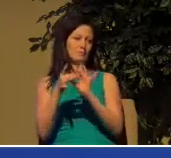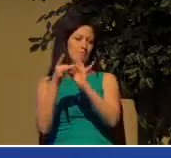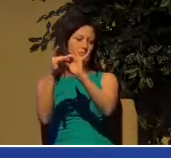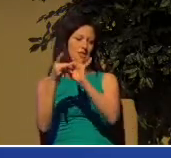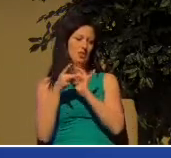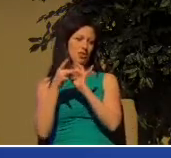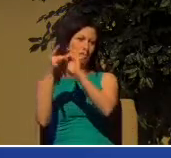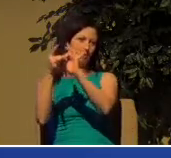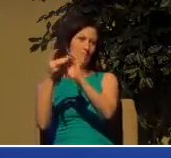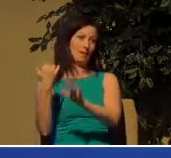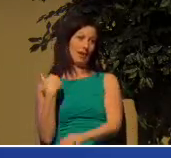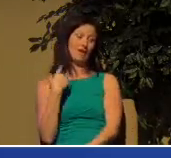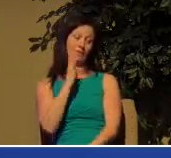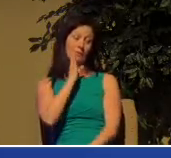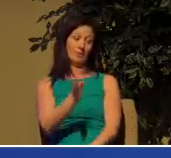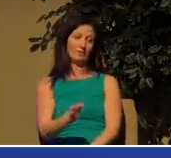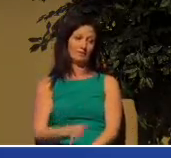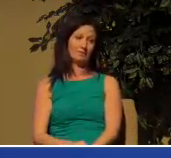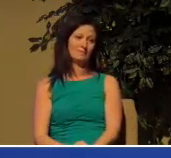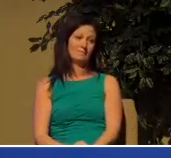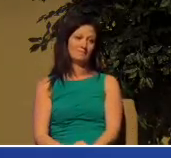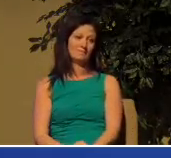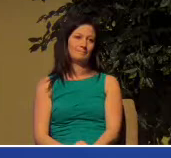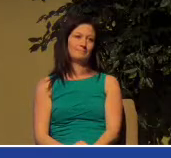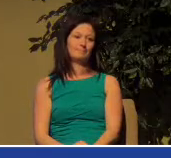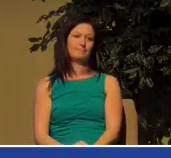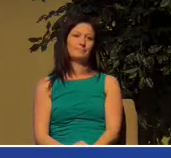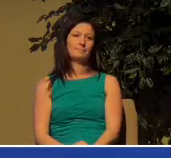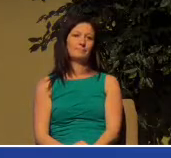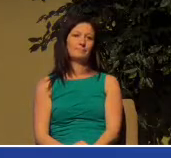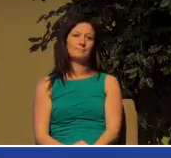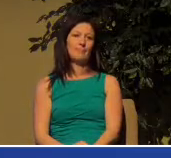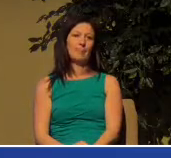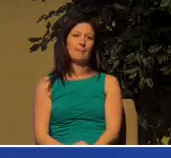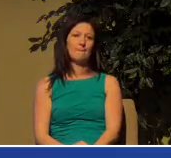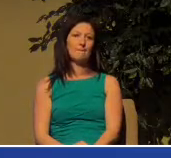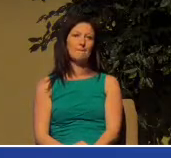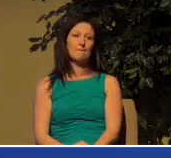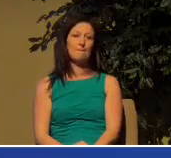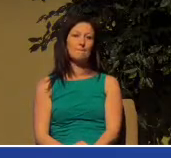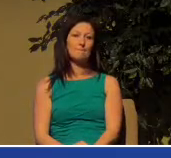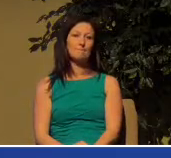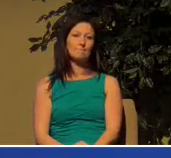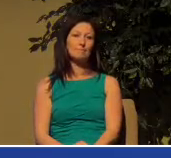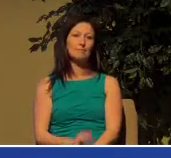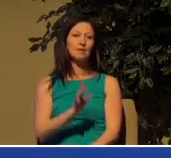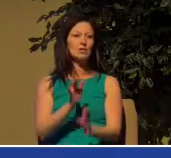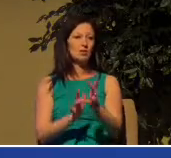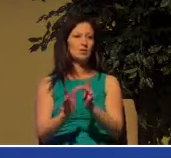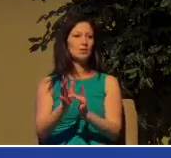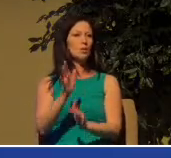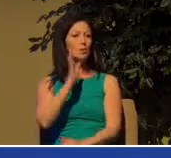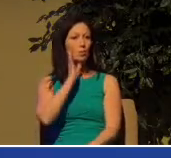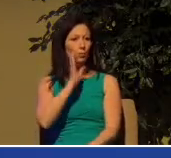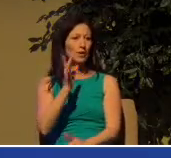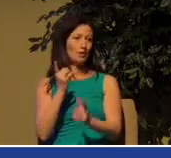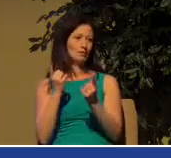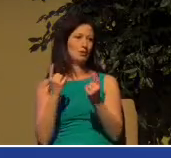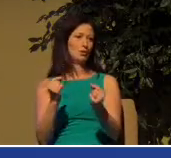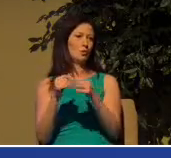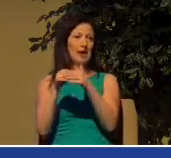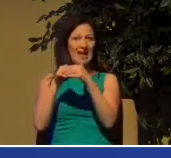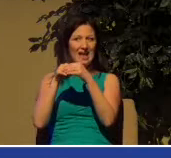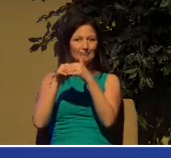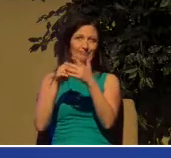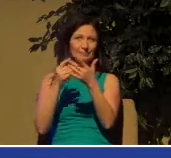for, and this is what He will deliver, because this is what Jesus has come to do. This is eternal life, that they